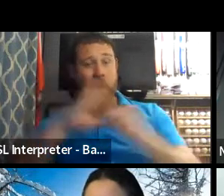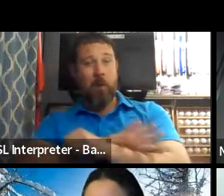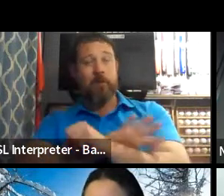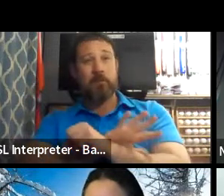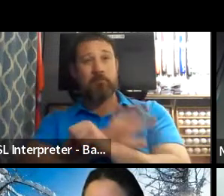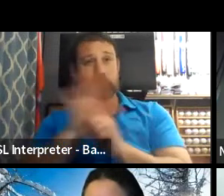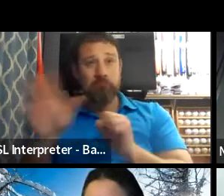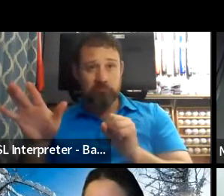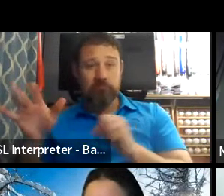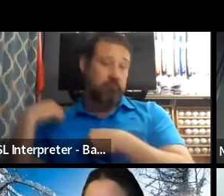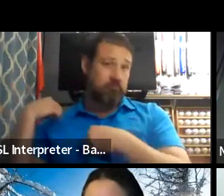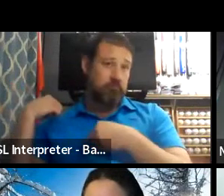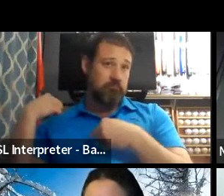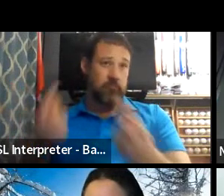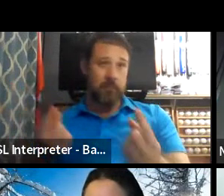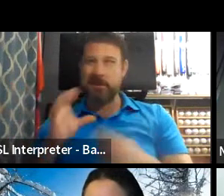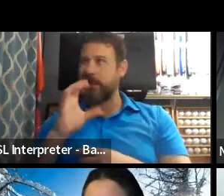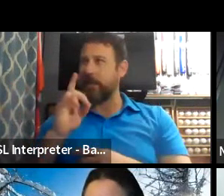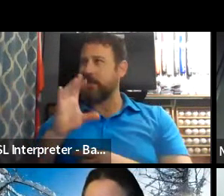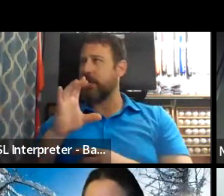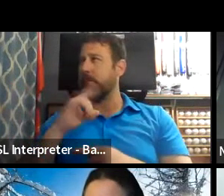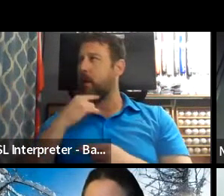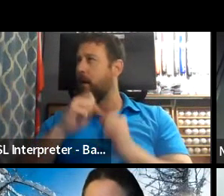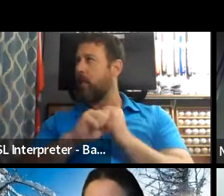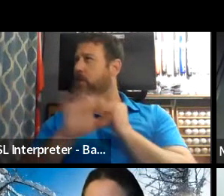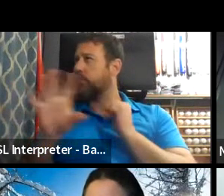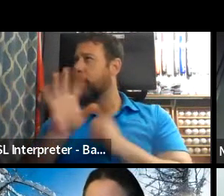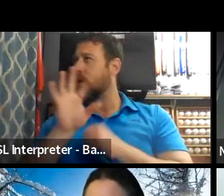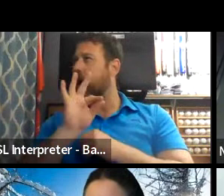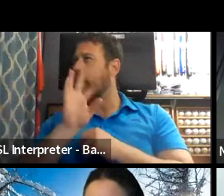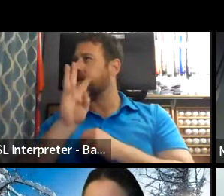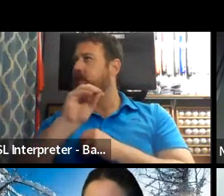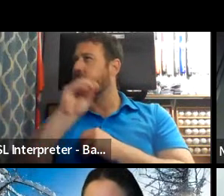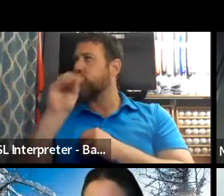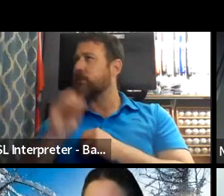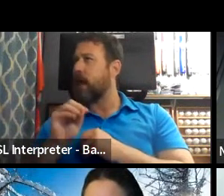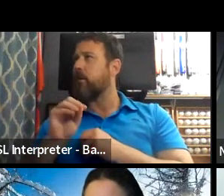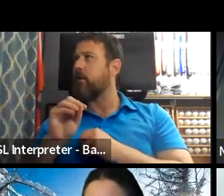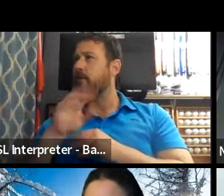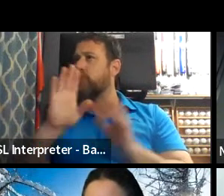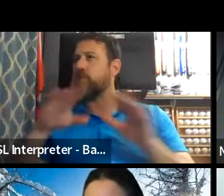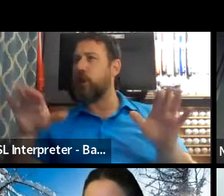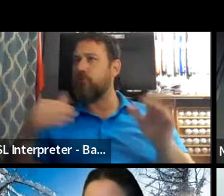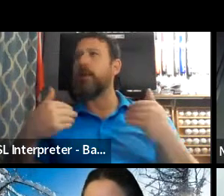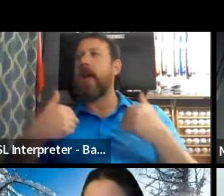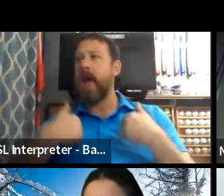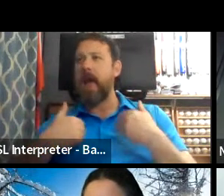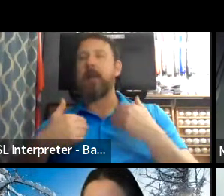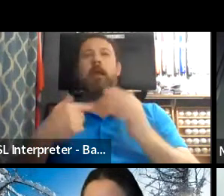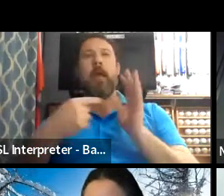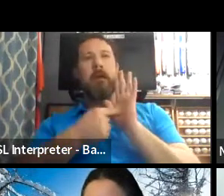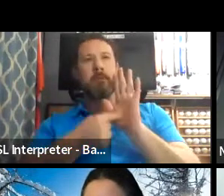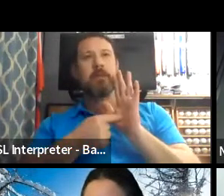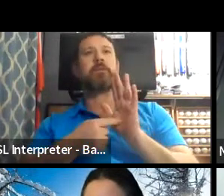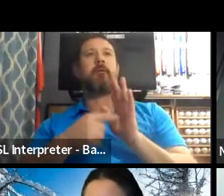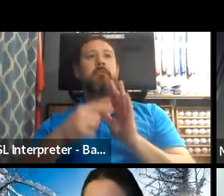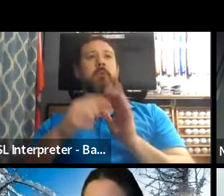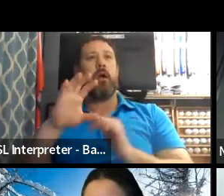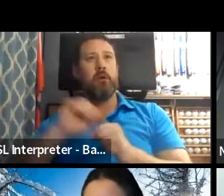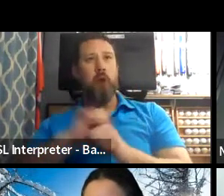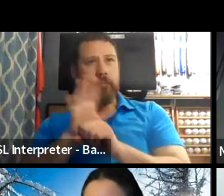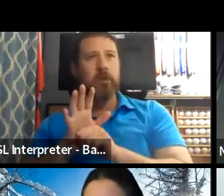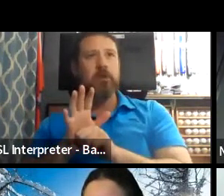the CDC published data last week saying, 96% of children had evidence of COVID infection nationally. I